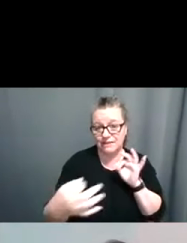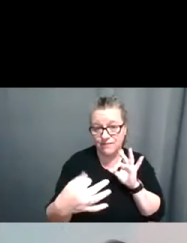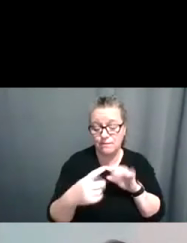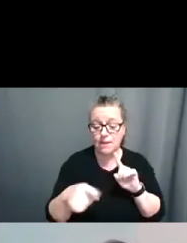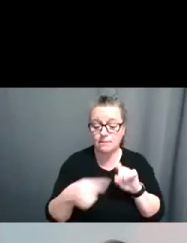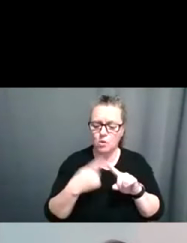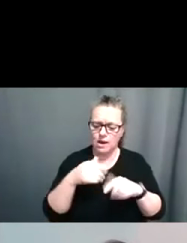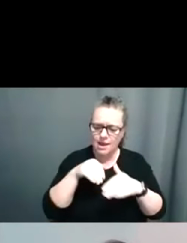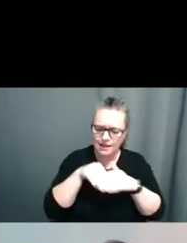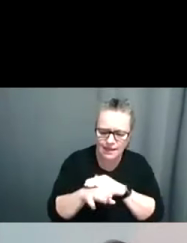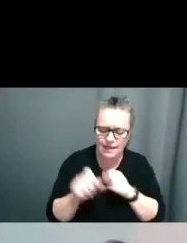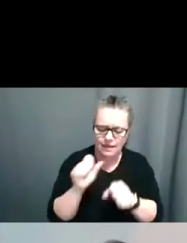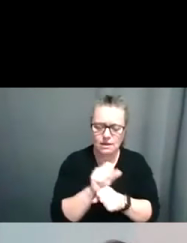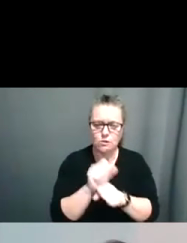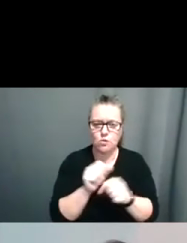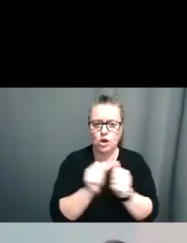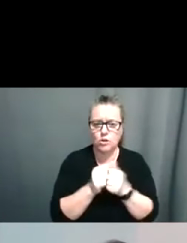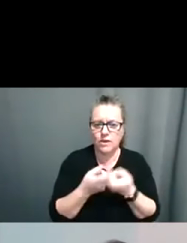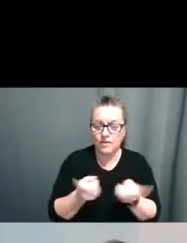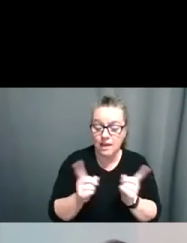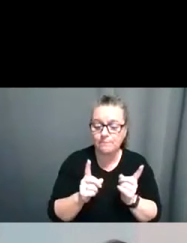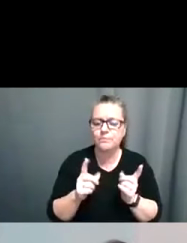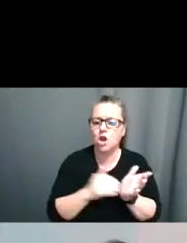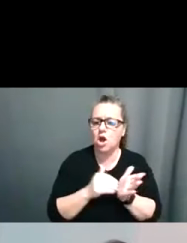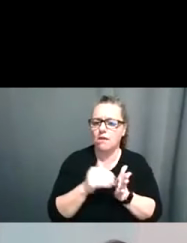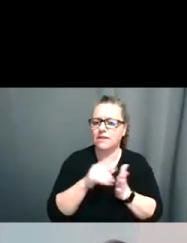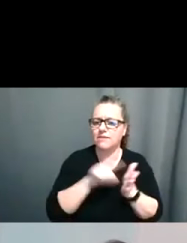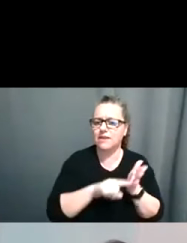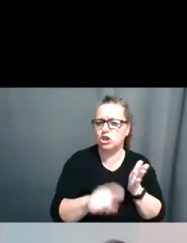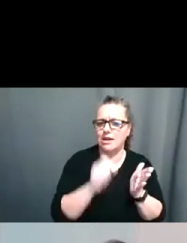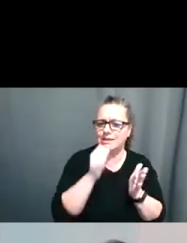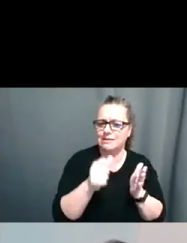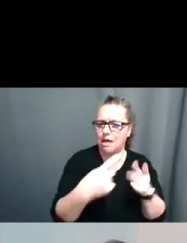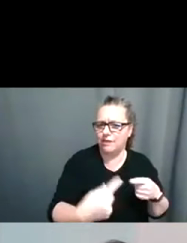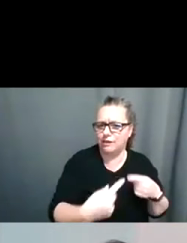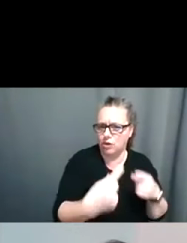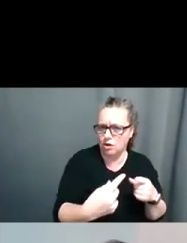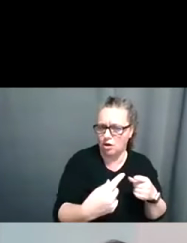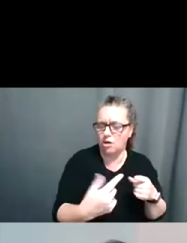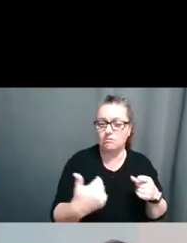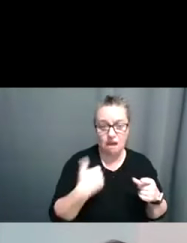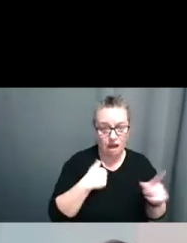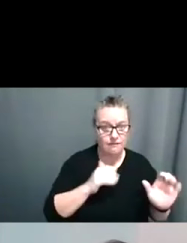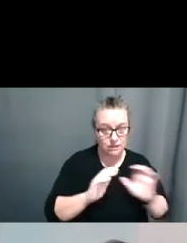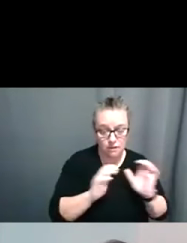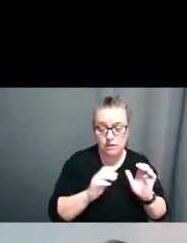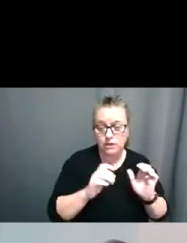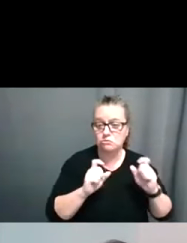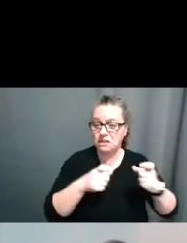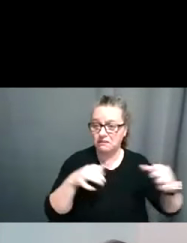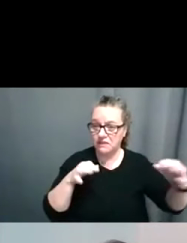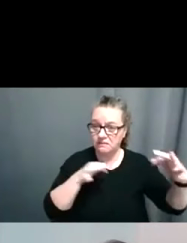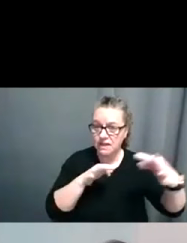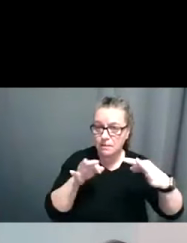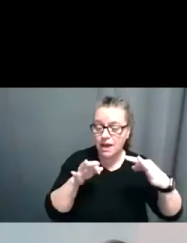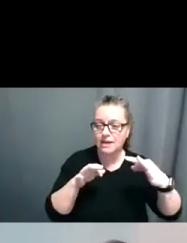there and work with them, it often turns out that the checking part isn't what they have trouble with. They're having conversations, they're giving one another feedback. It's